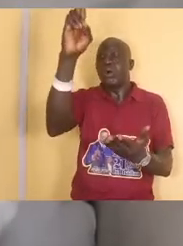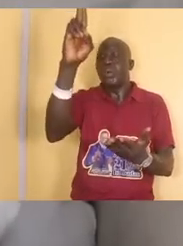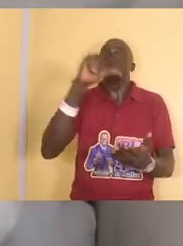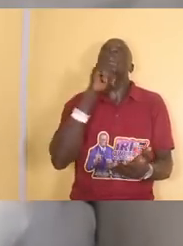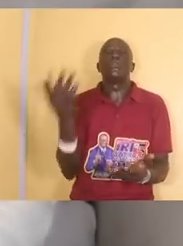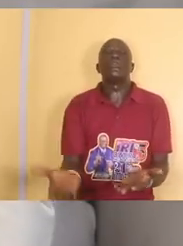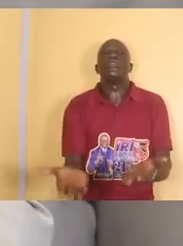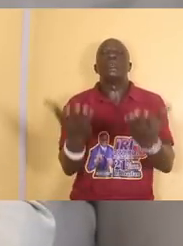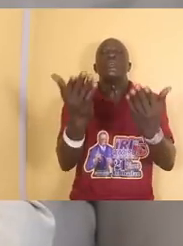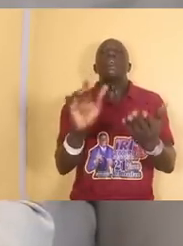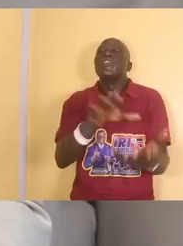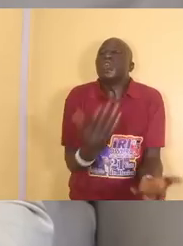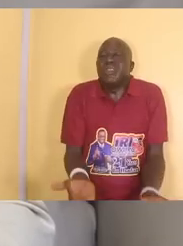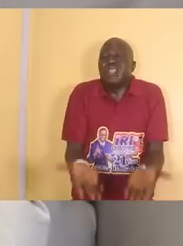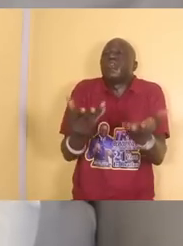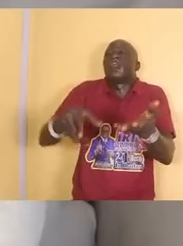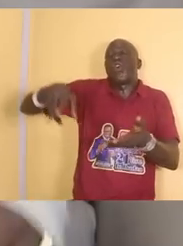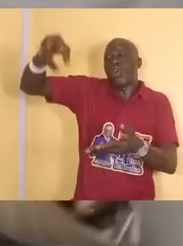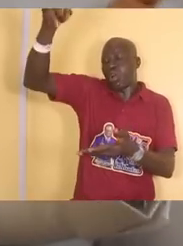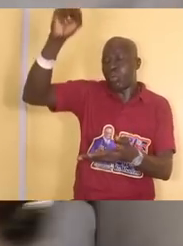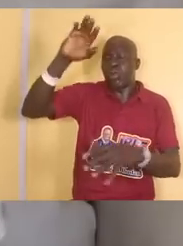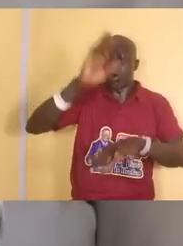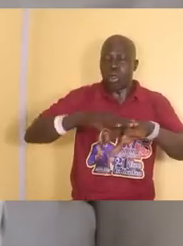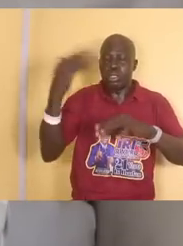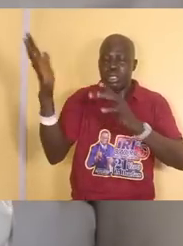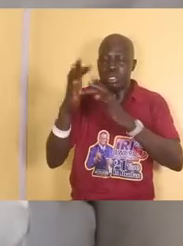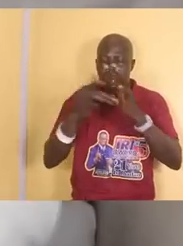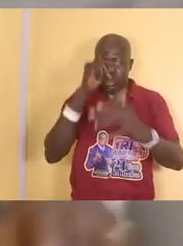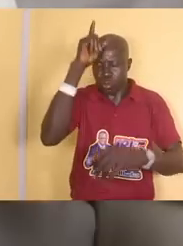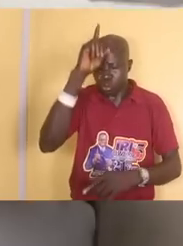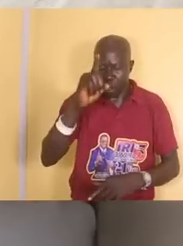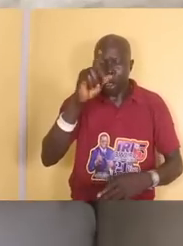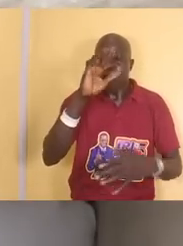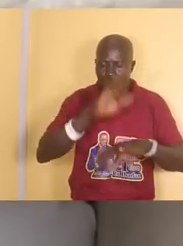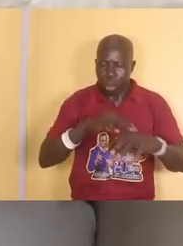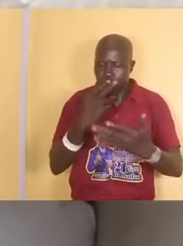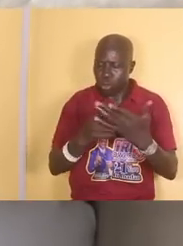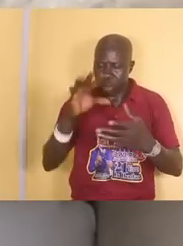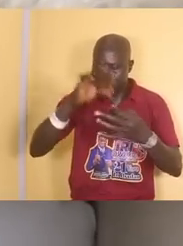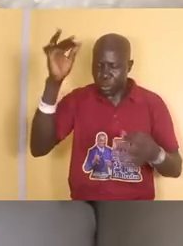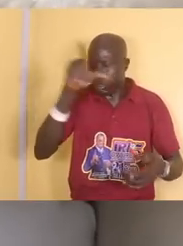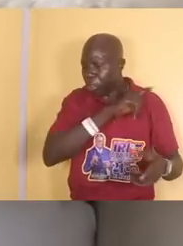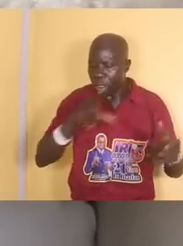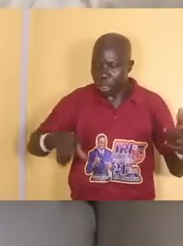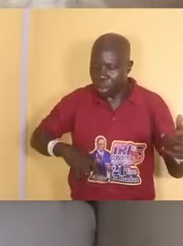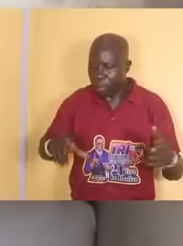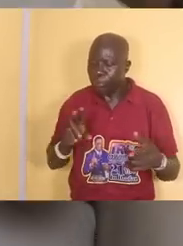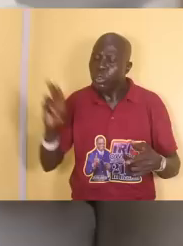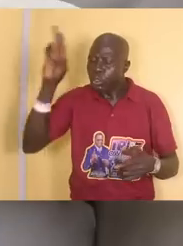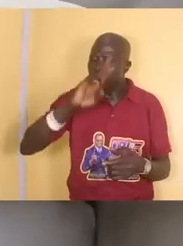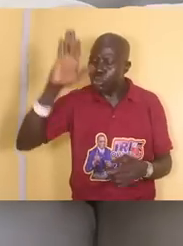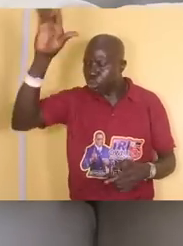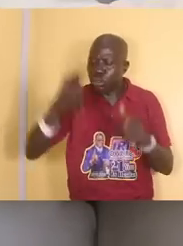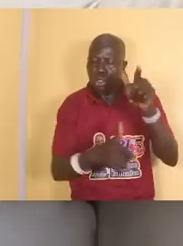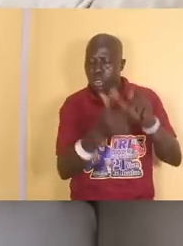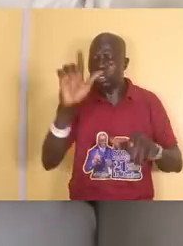o ni fe ko. Nothing gbe soke. We lift you up. E poruko Jesu le. For the name of Jesus. Ko ye mi mo. Call the spirit. Olorun. Lord. Fi owo e gbe ga re